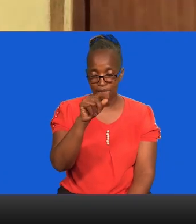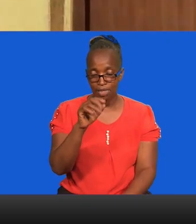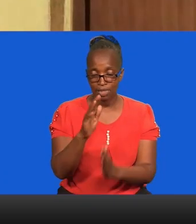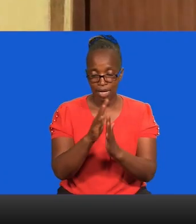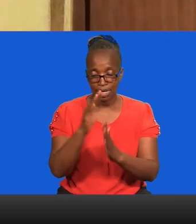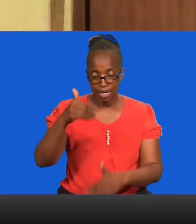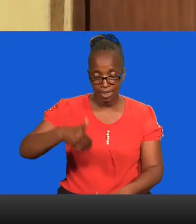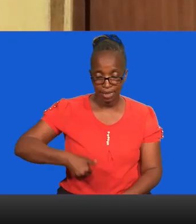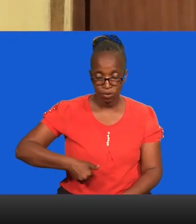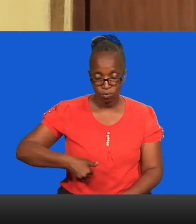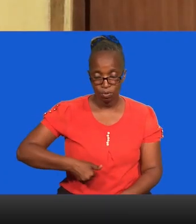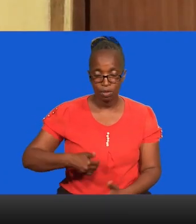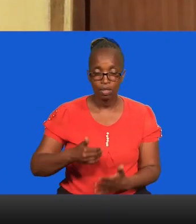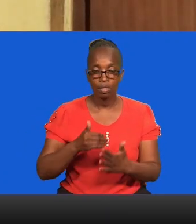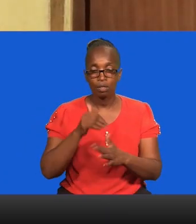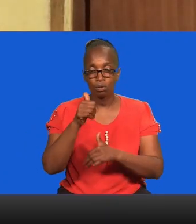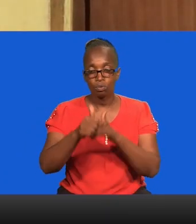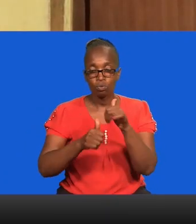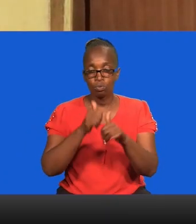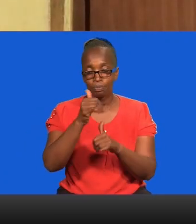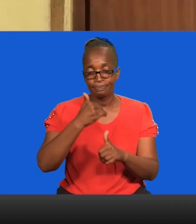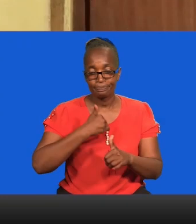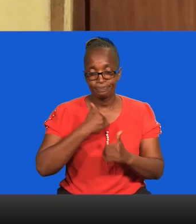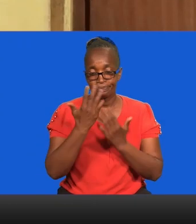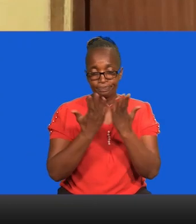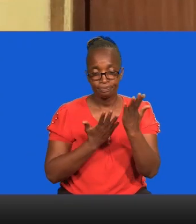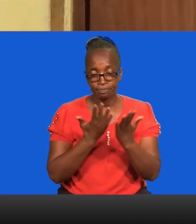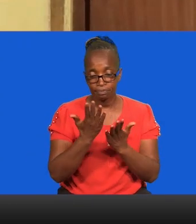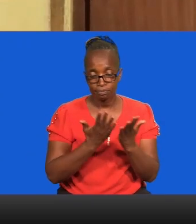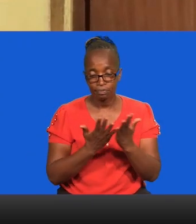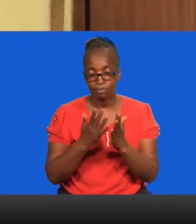health services, and this one